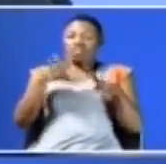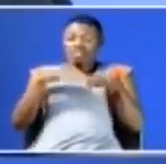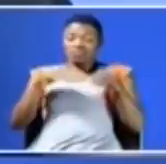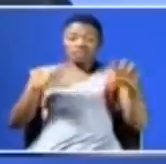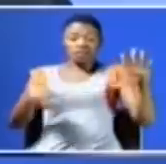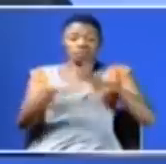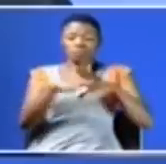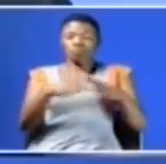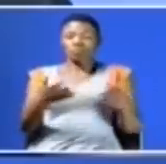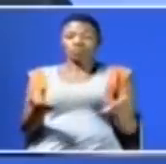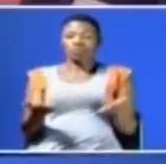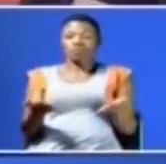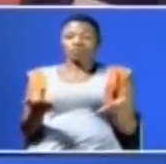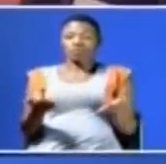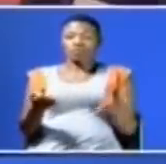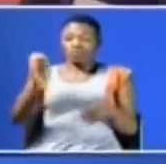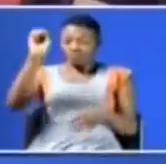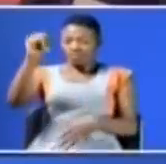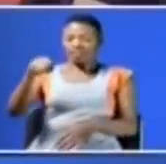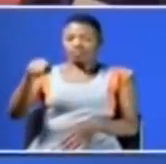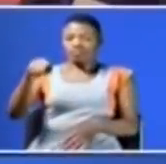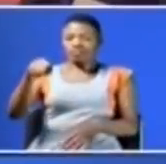party. Yes, I think